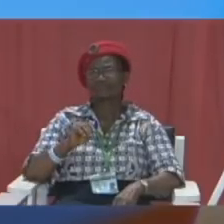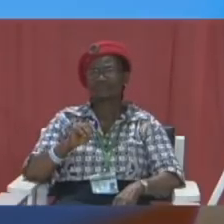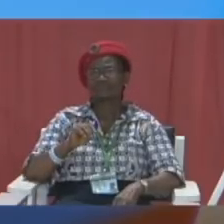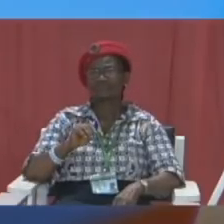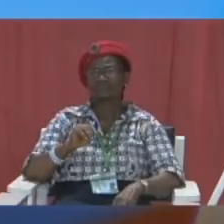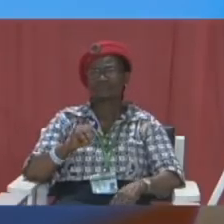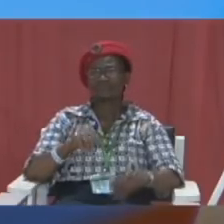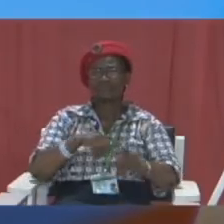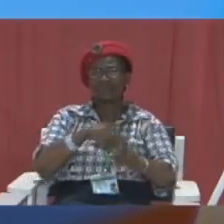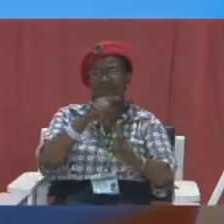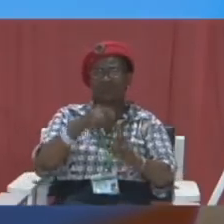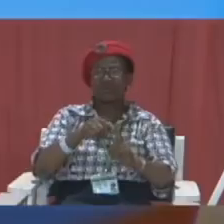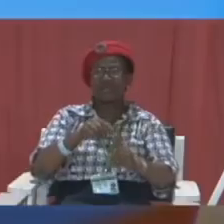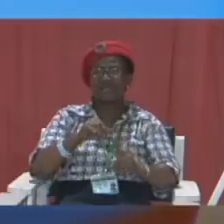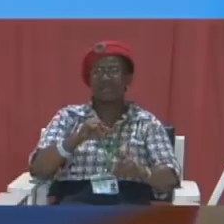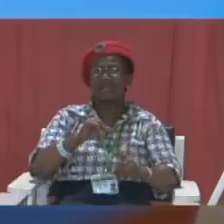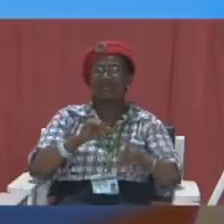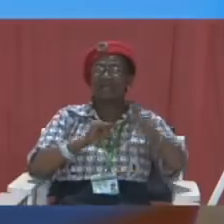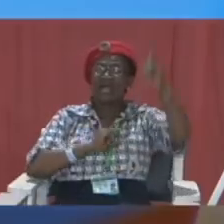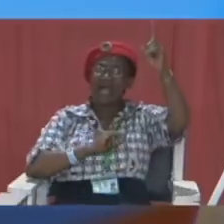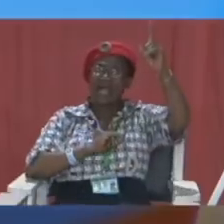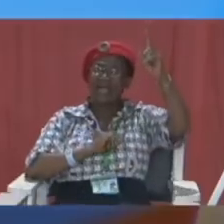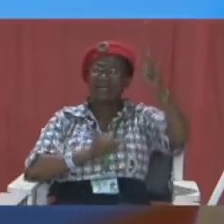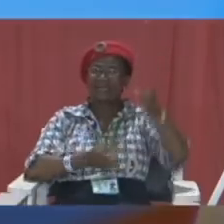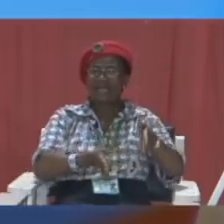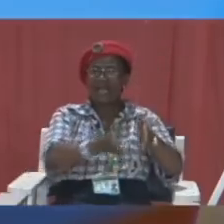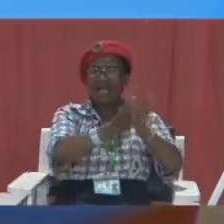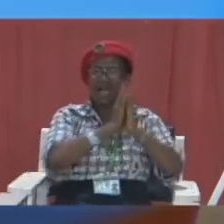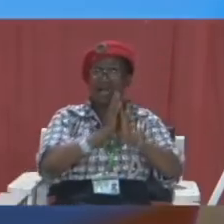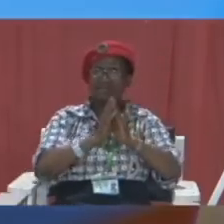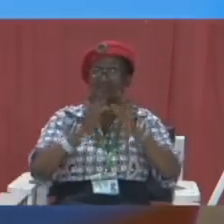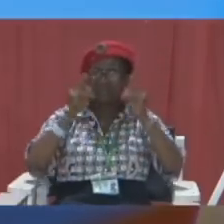When I asked Moses to throw down his rod,